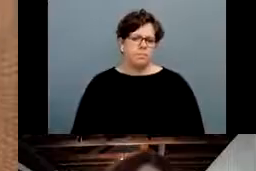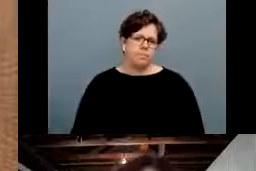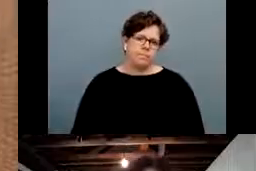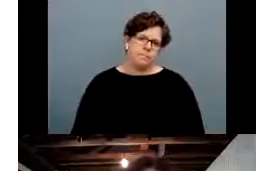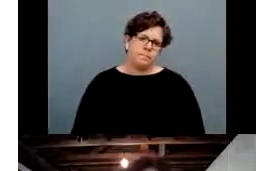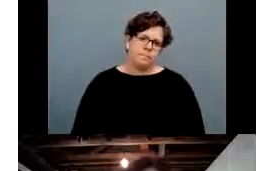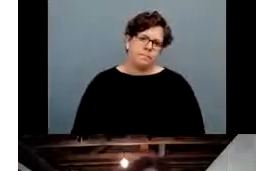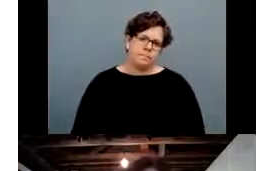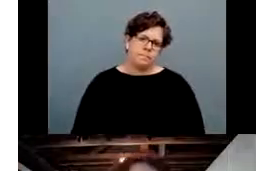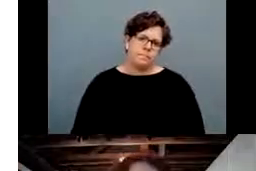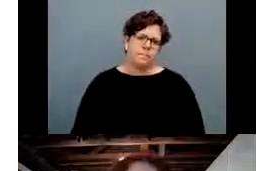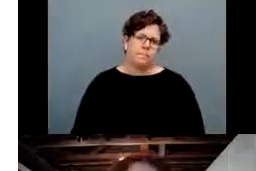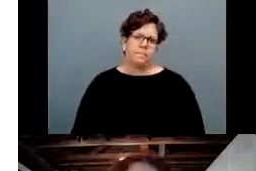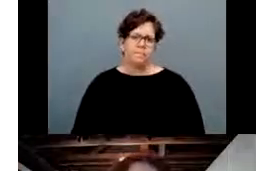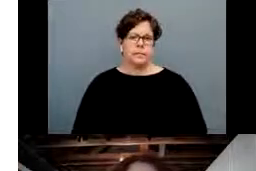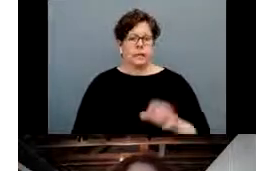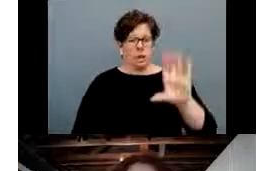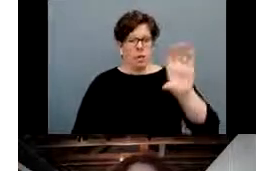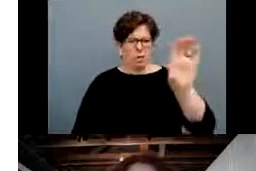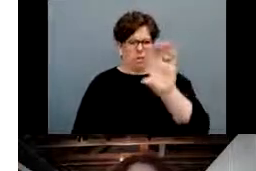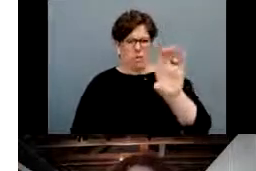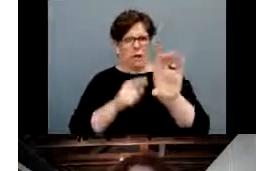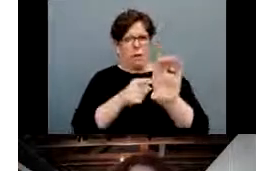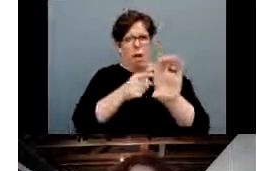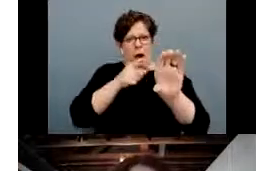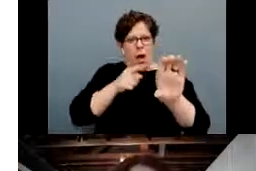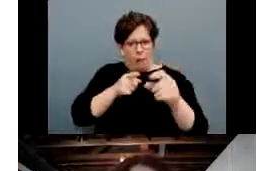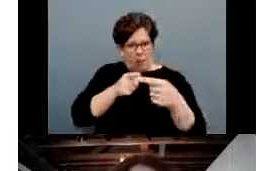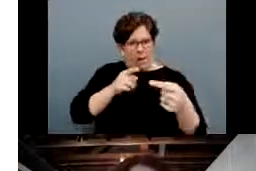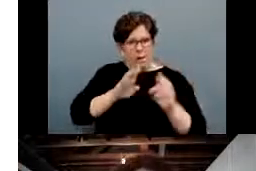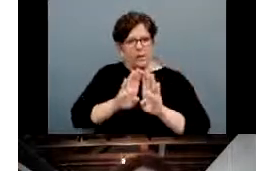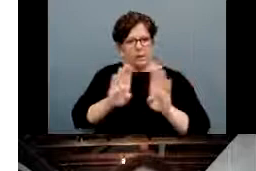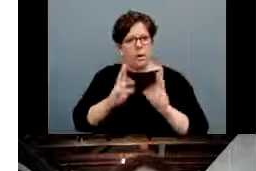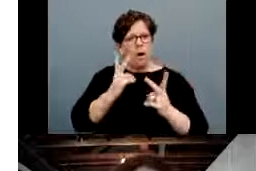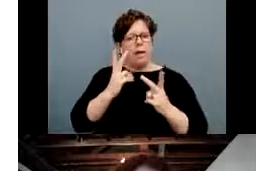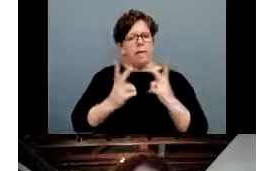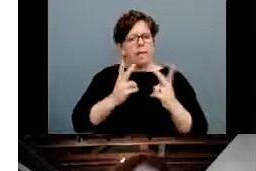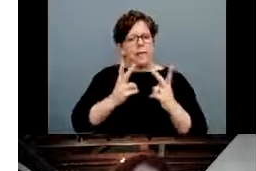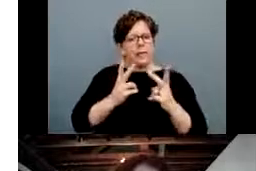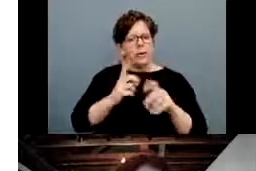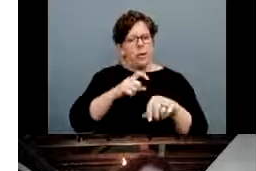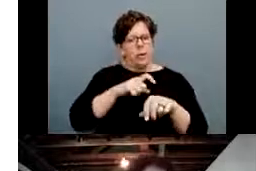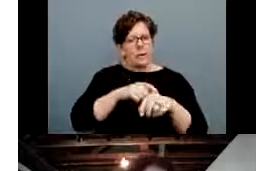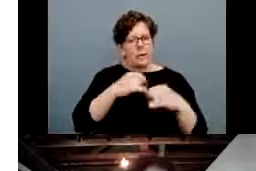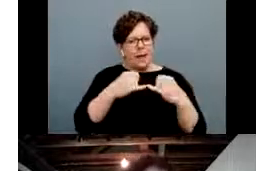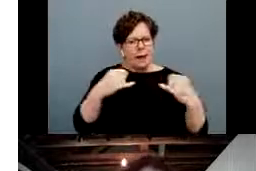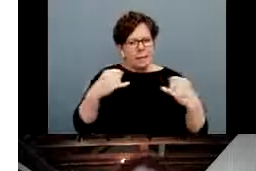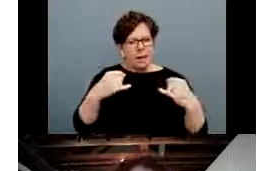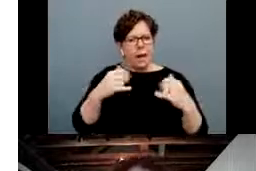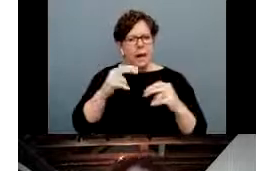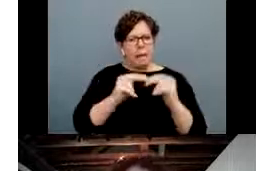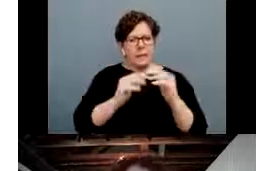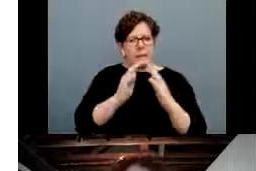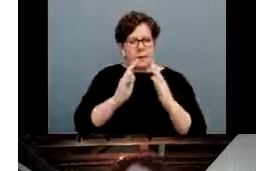The wall opposite showcases a sort of visual timeline of the building materials of the house, featuring layers